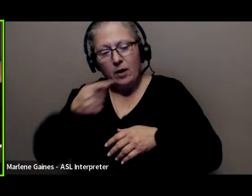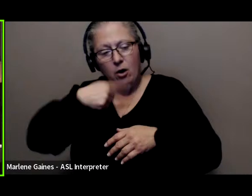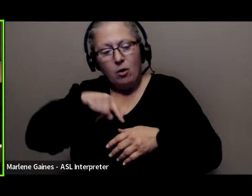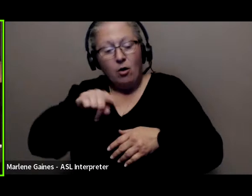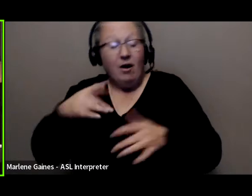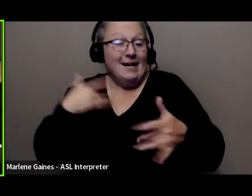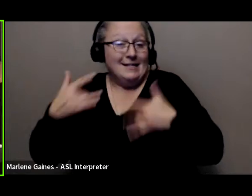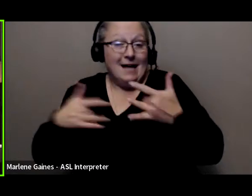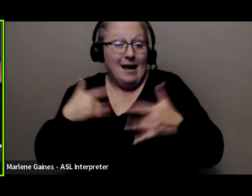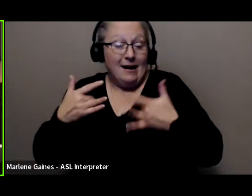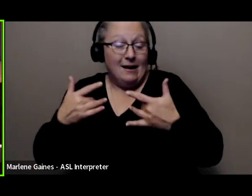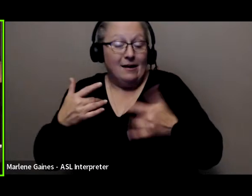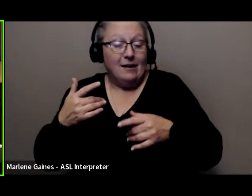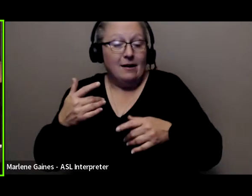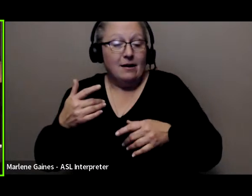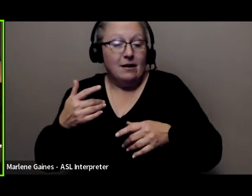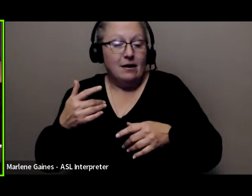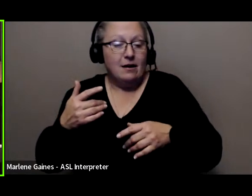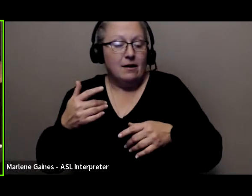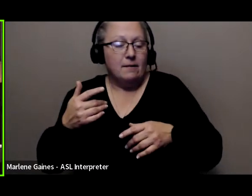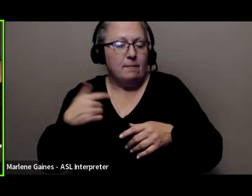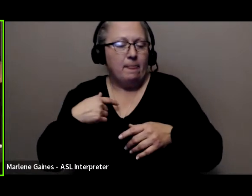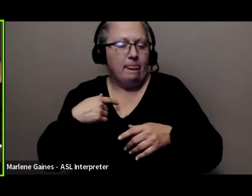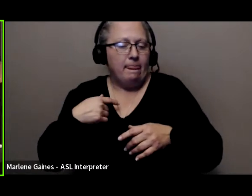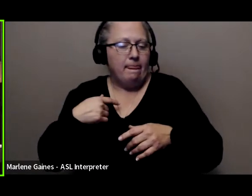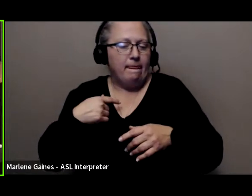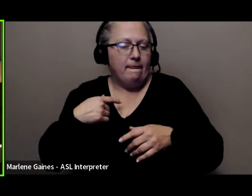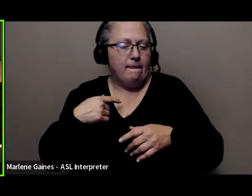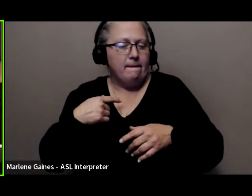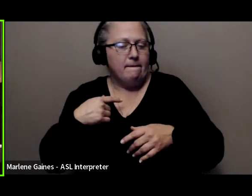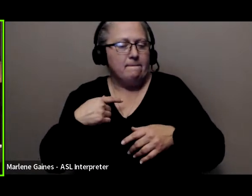very excited. Hold on, let me pull.